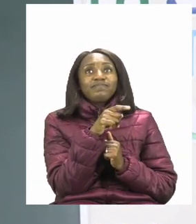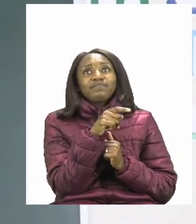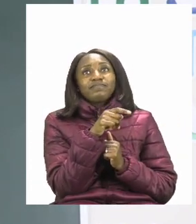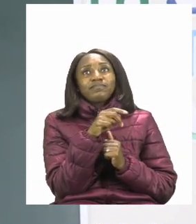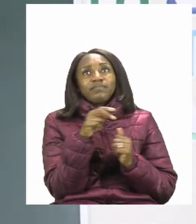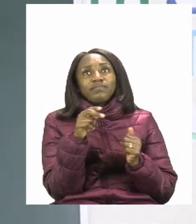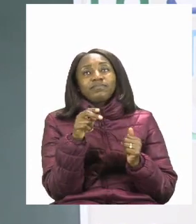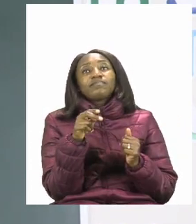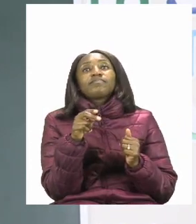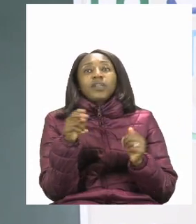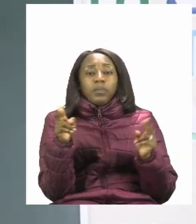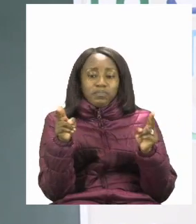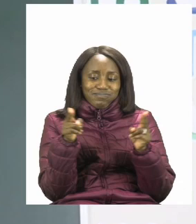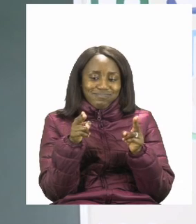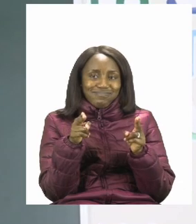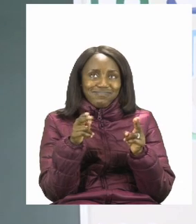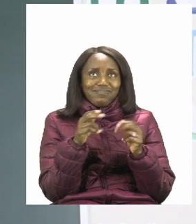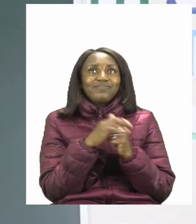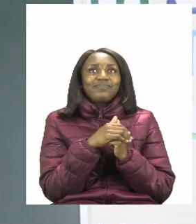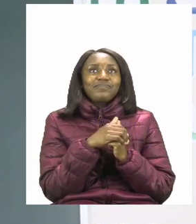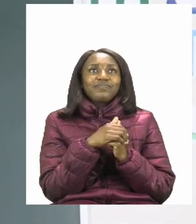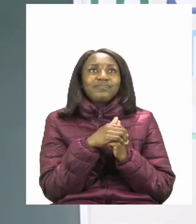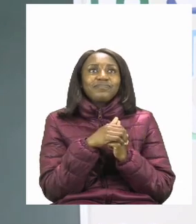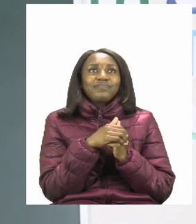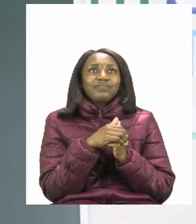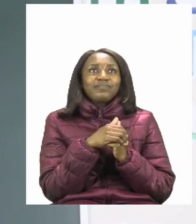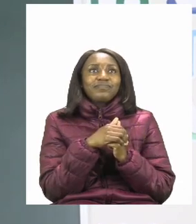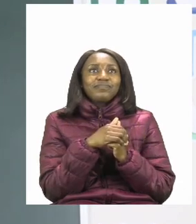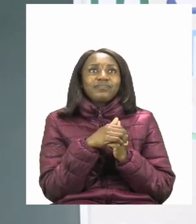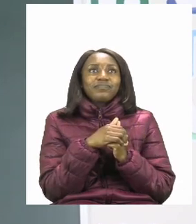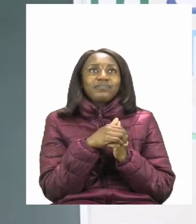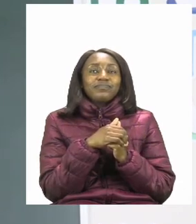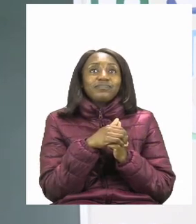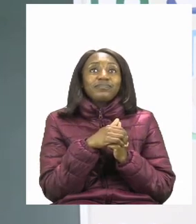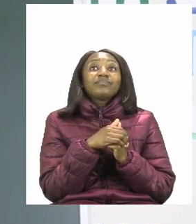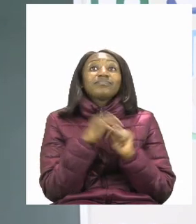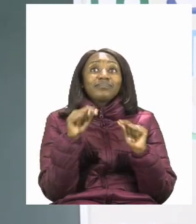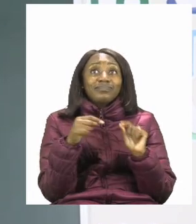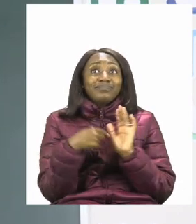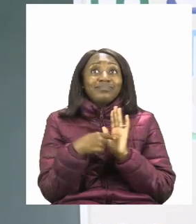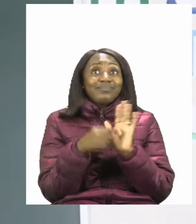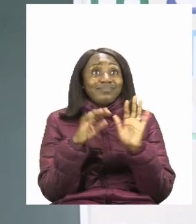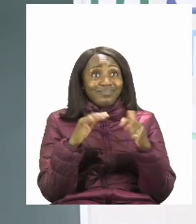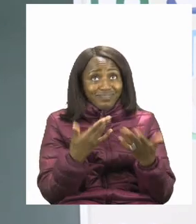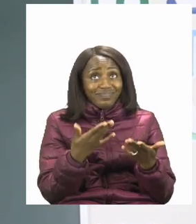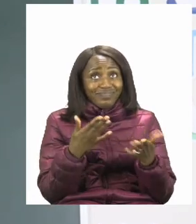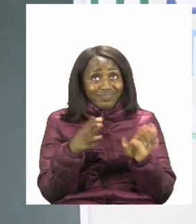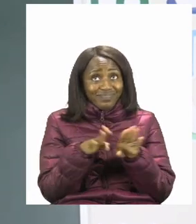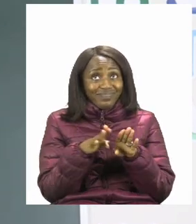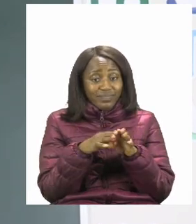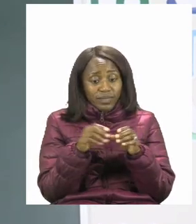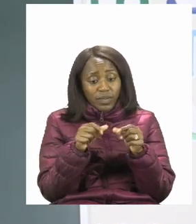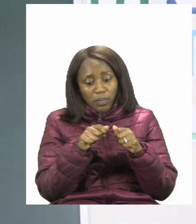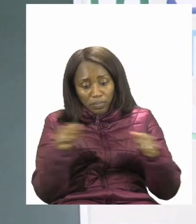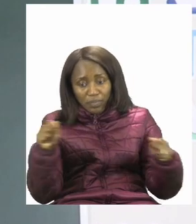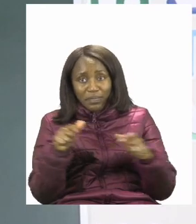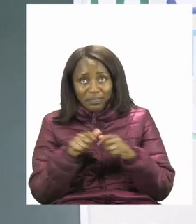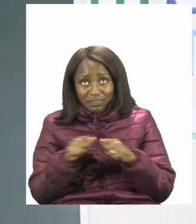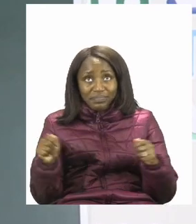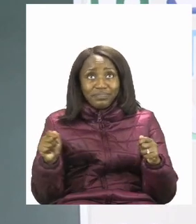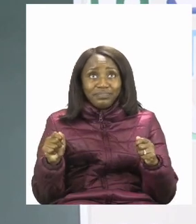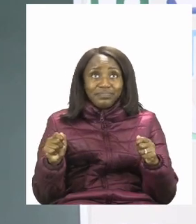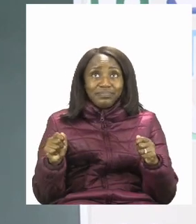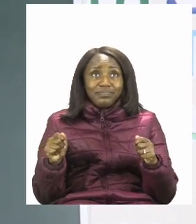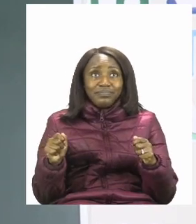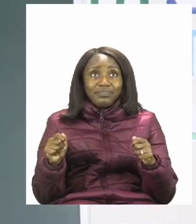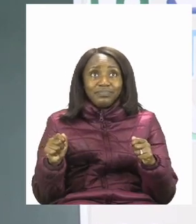30 centimeter line. So, now that I've taught you all the tricks and tips on how to measure with your